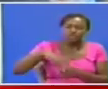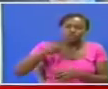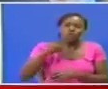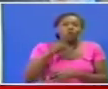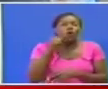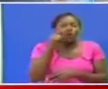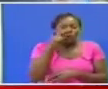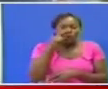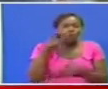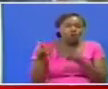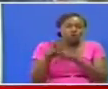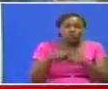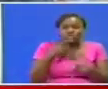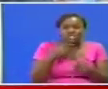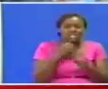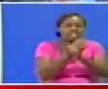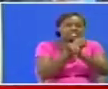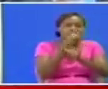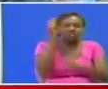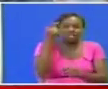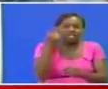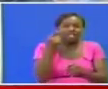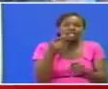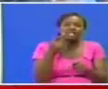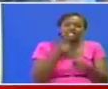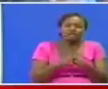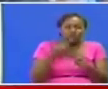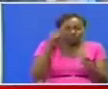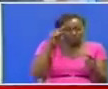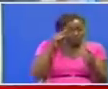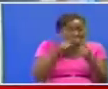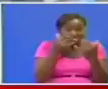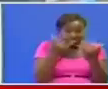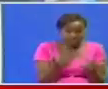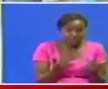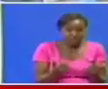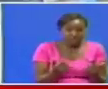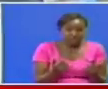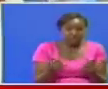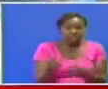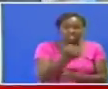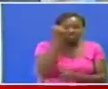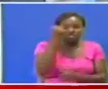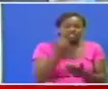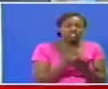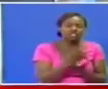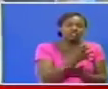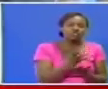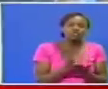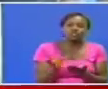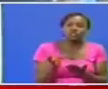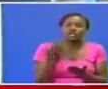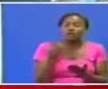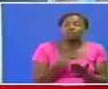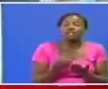Kenya. And the time to realize that objective is now. We were saying we'll strengthen devolution by